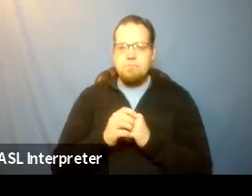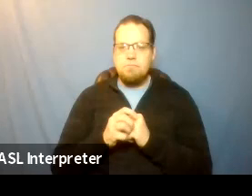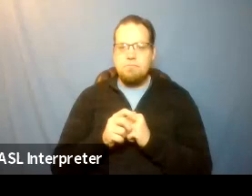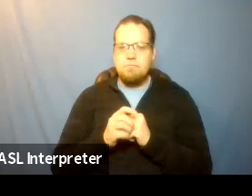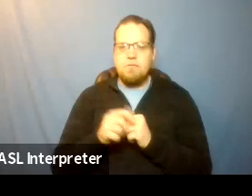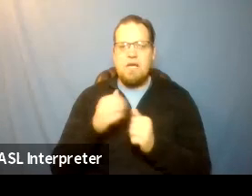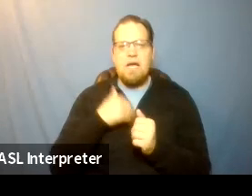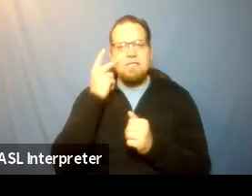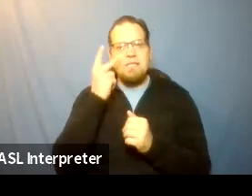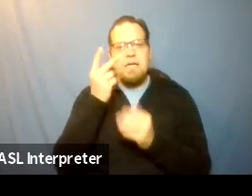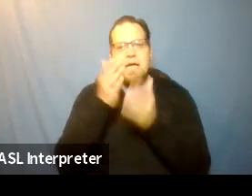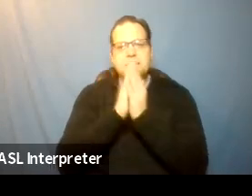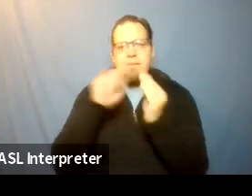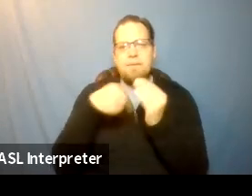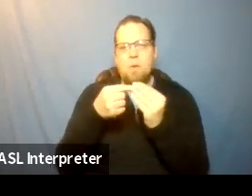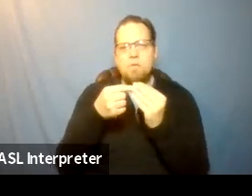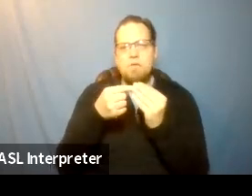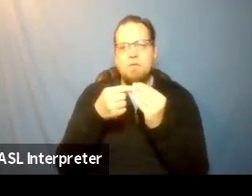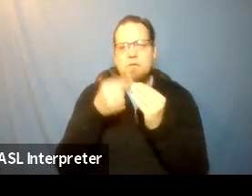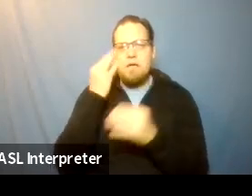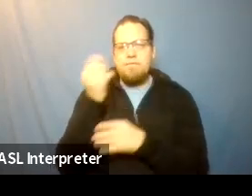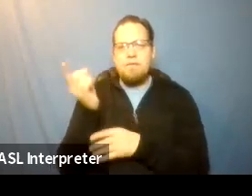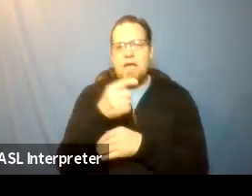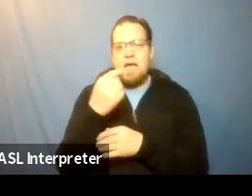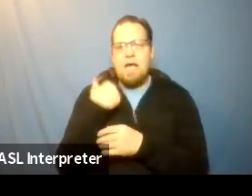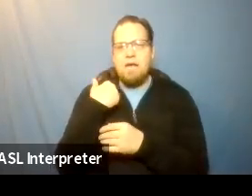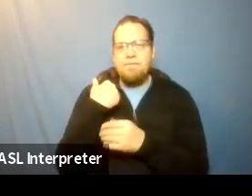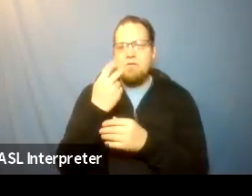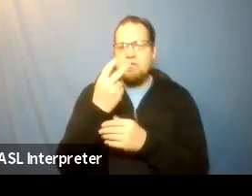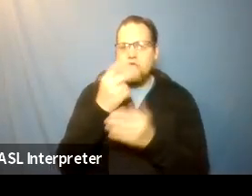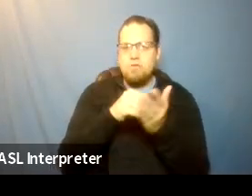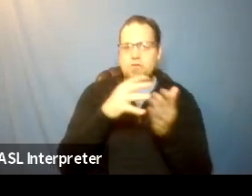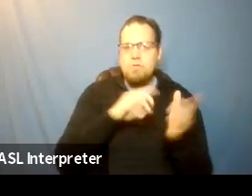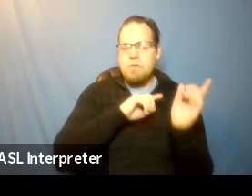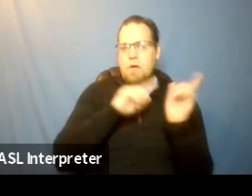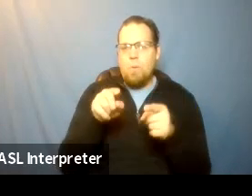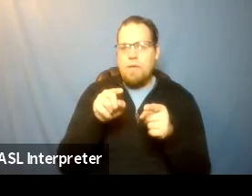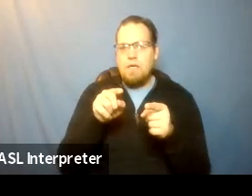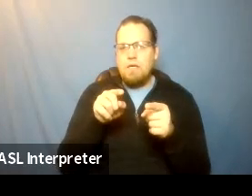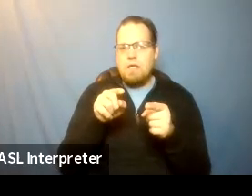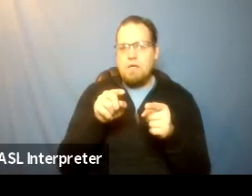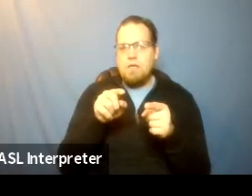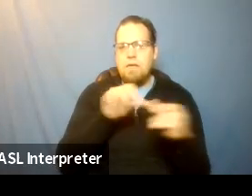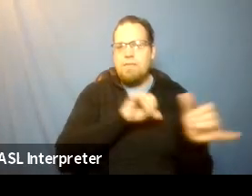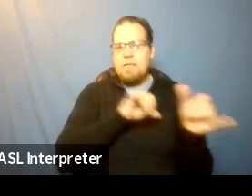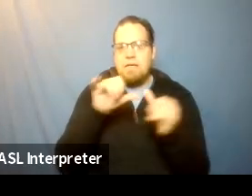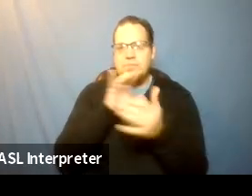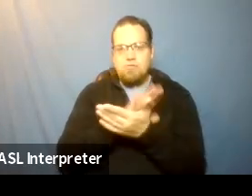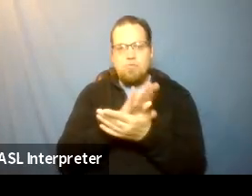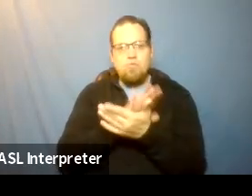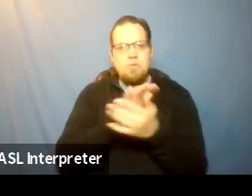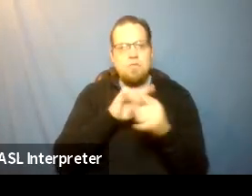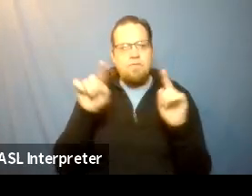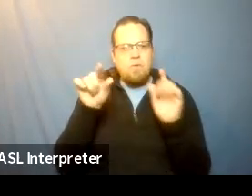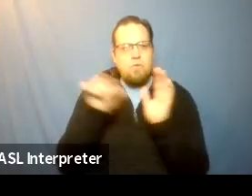I see parents asking about if they have two students going to the same school, different grades,